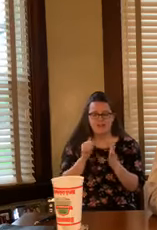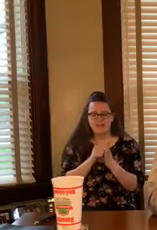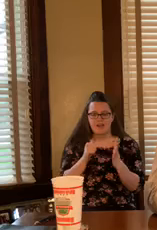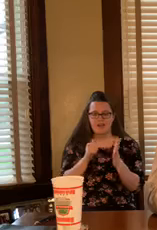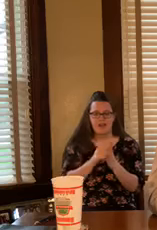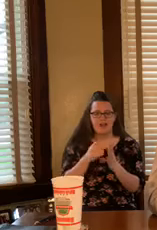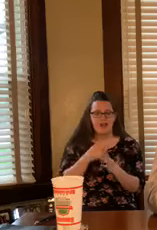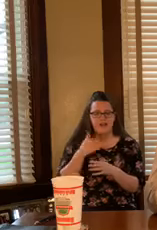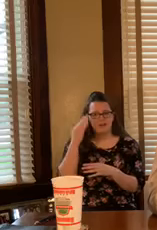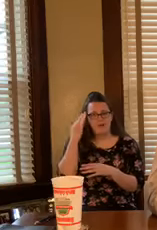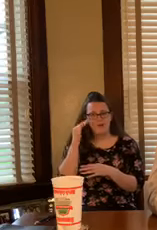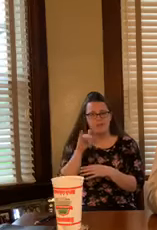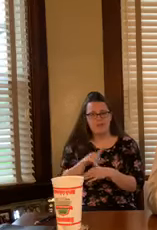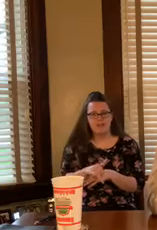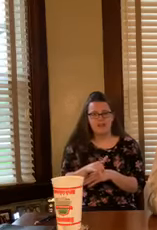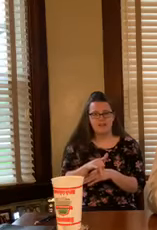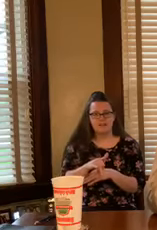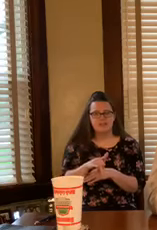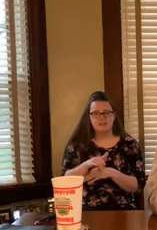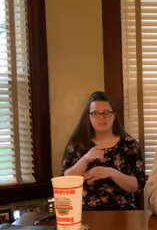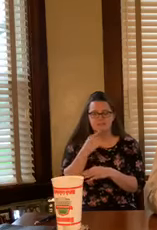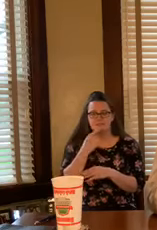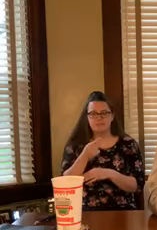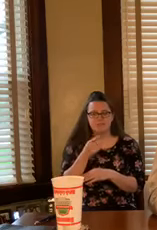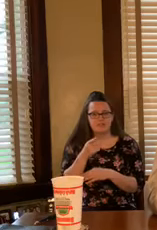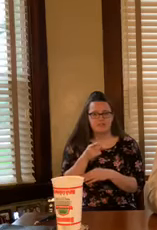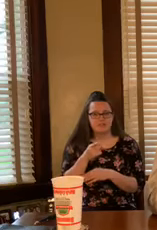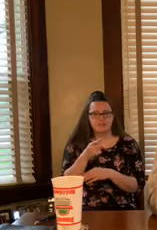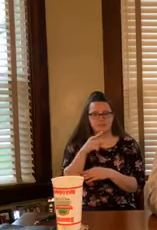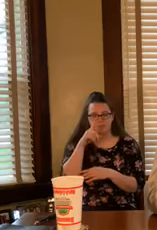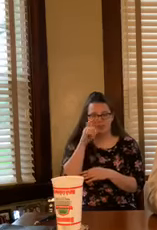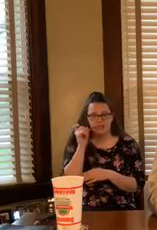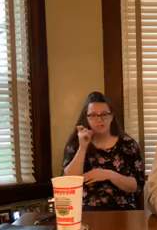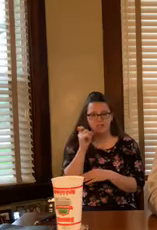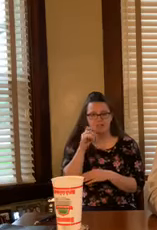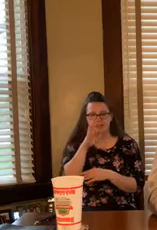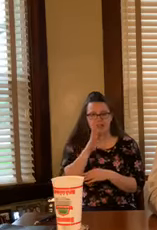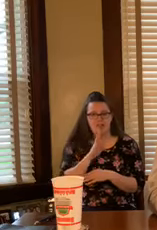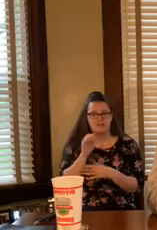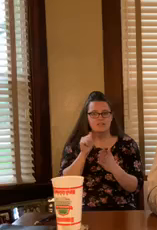it's speaking to you because God is knocking at your heart.